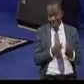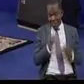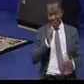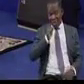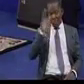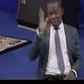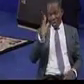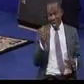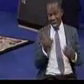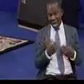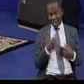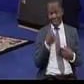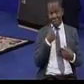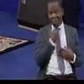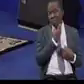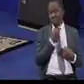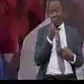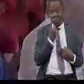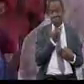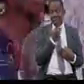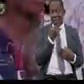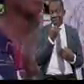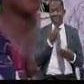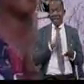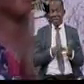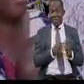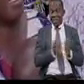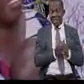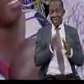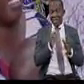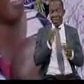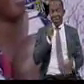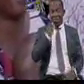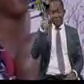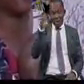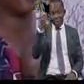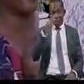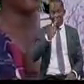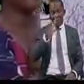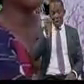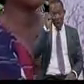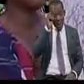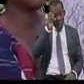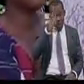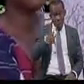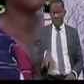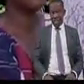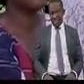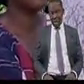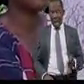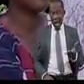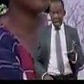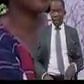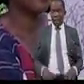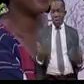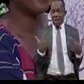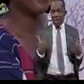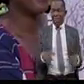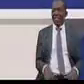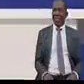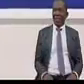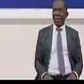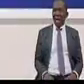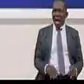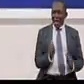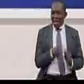she's, you understand. And once you look at a woman and she has some hair